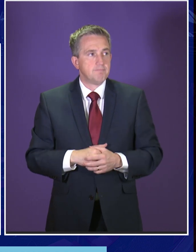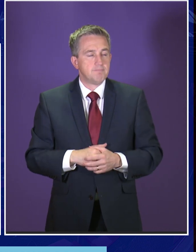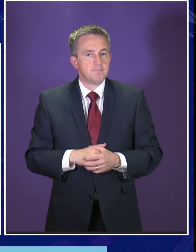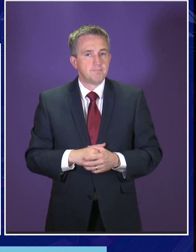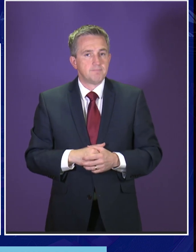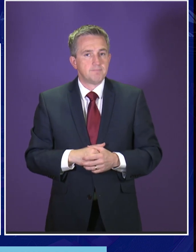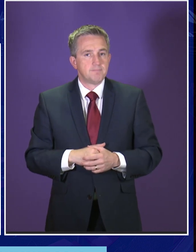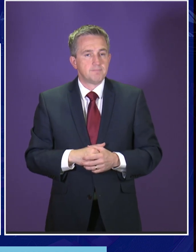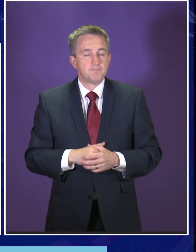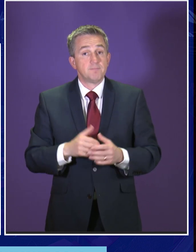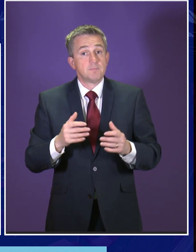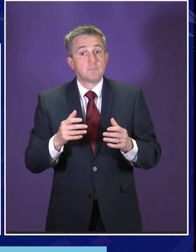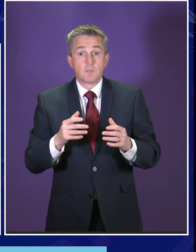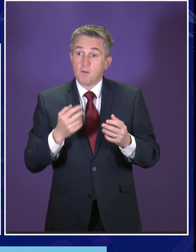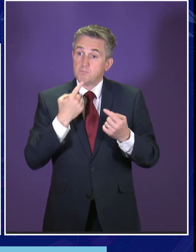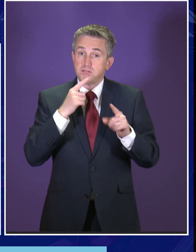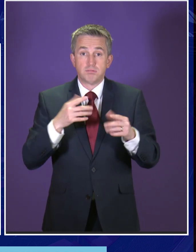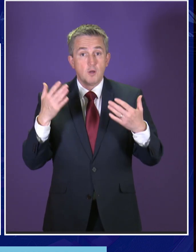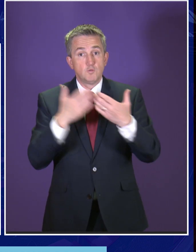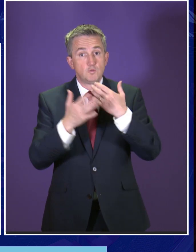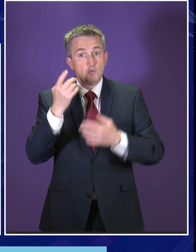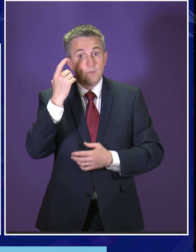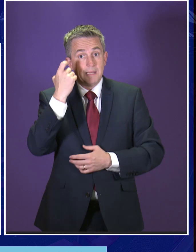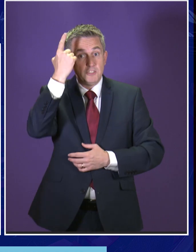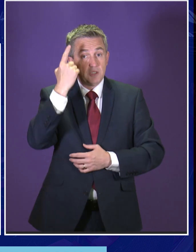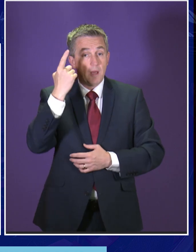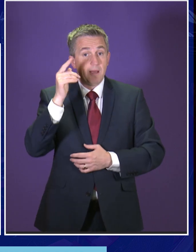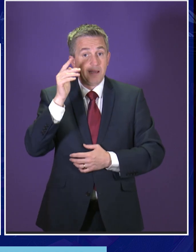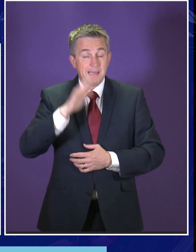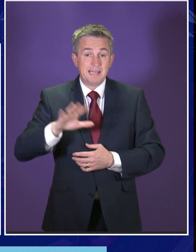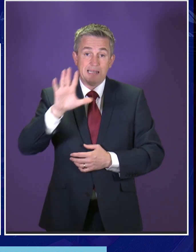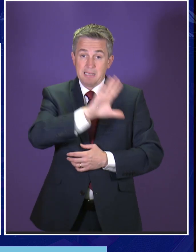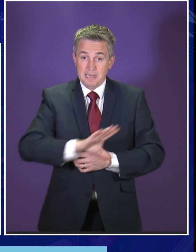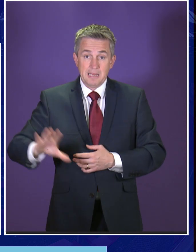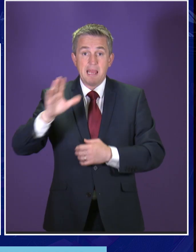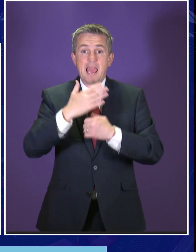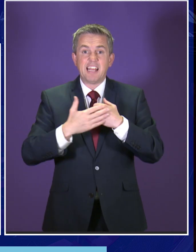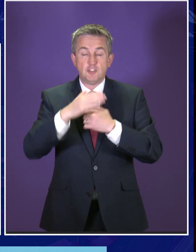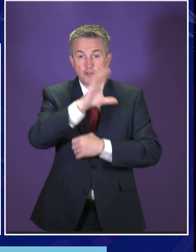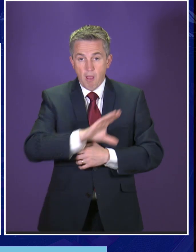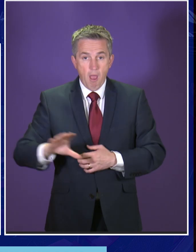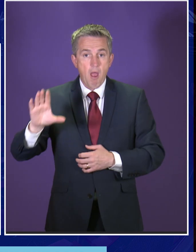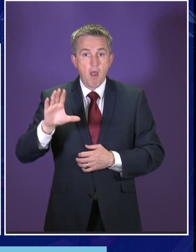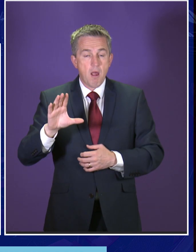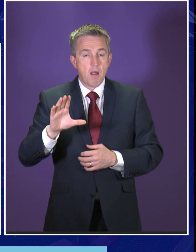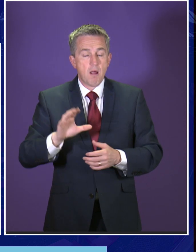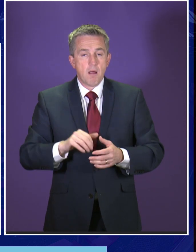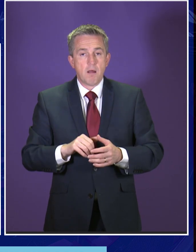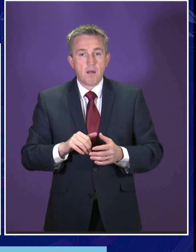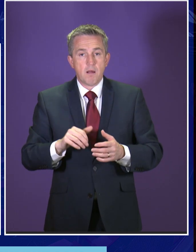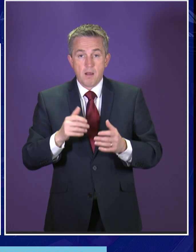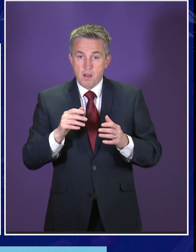Here, I'd like to share a new initiative that we have started in Indonesia, which directly speaks to the wonderful panel that we have